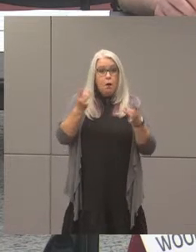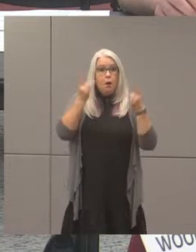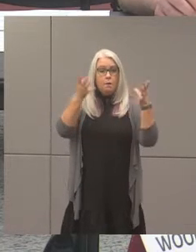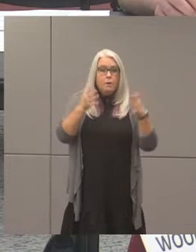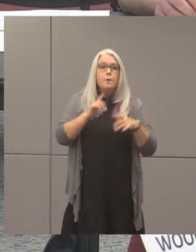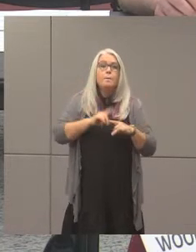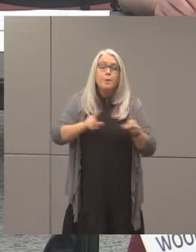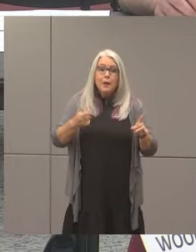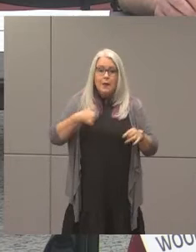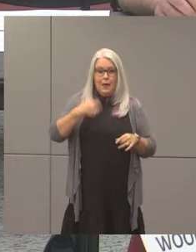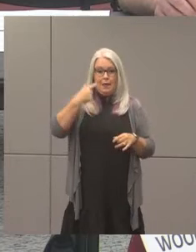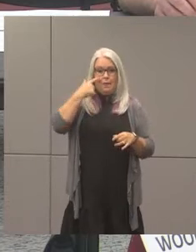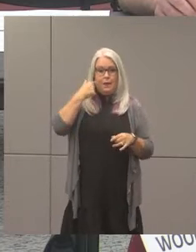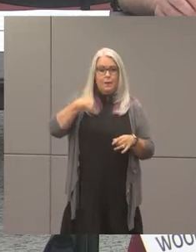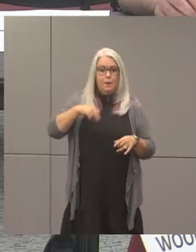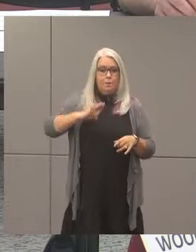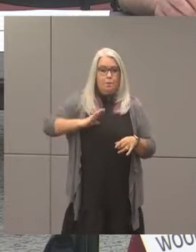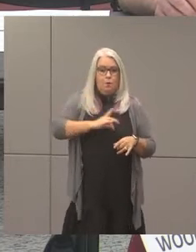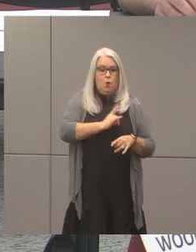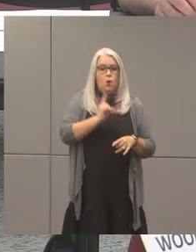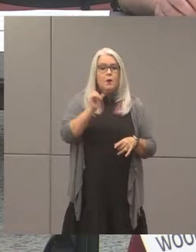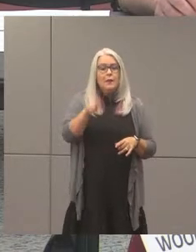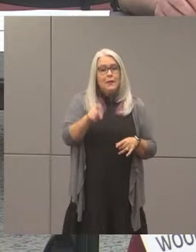that the board needs to